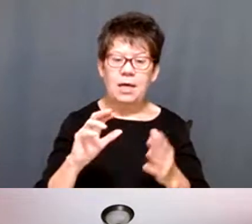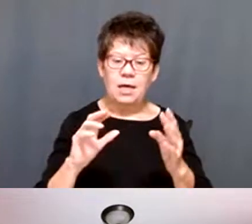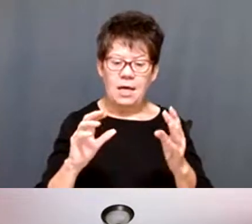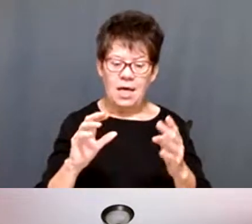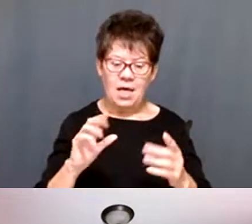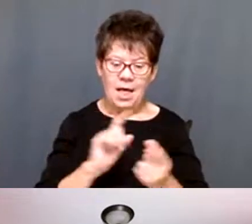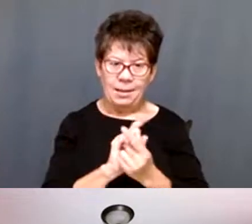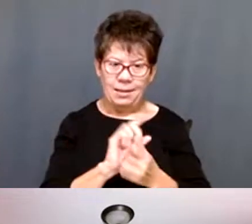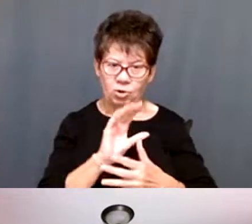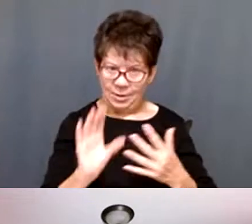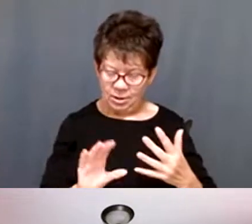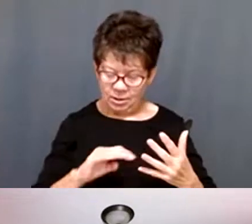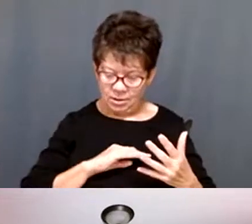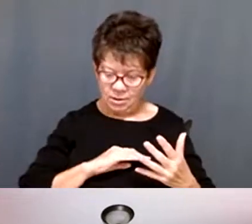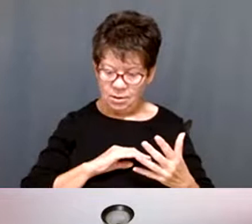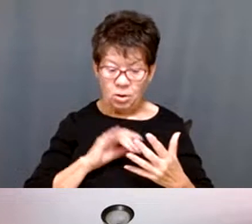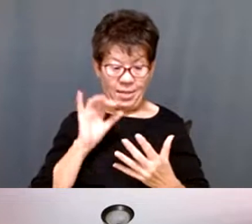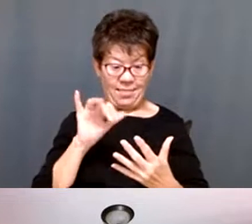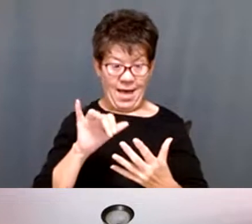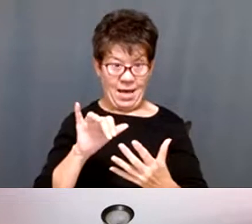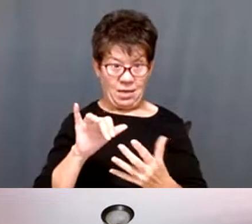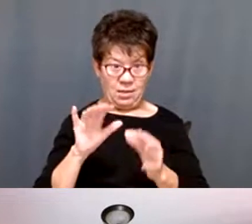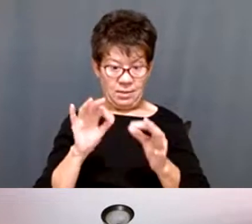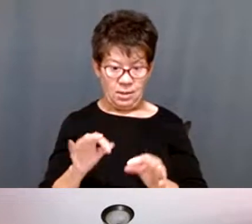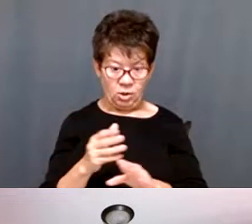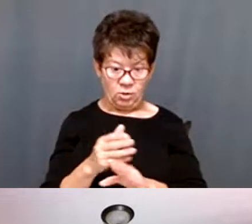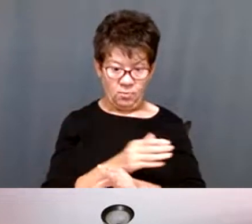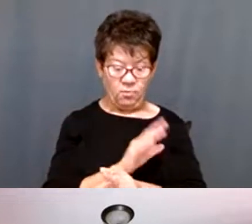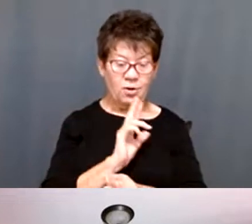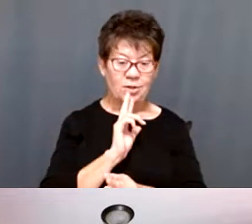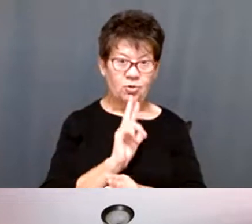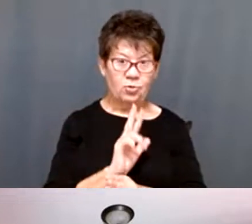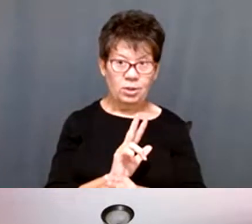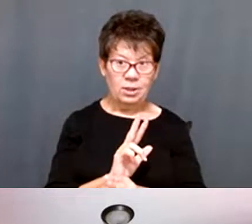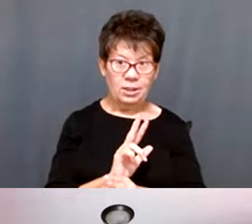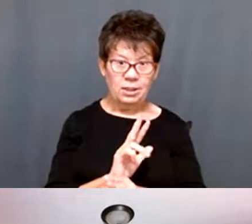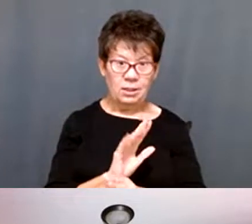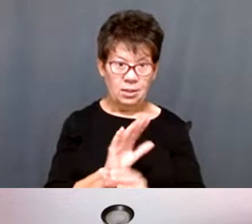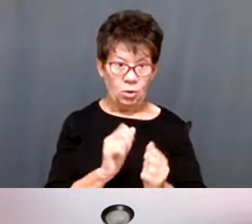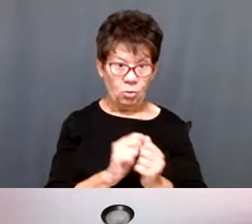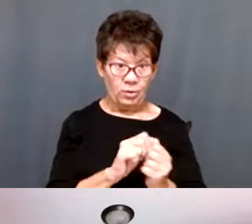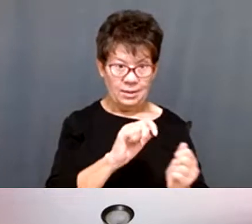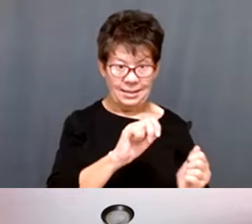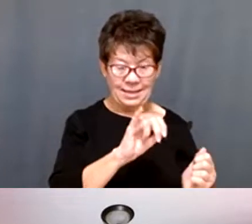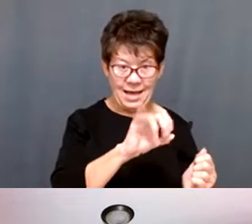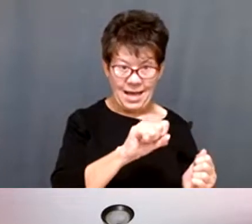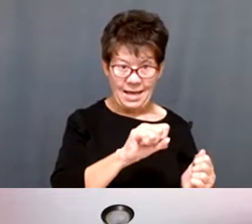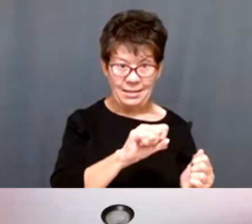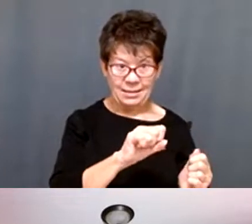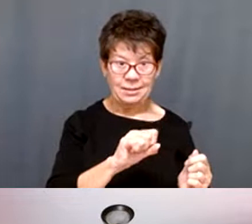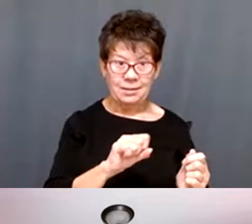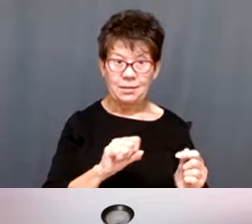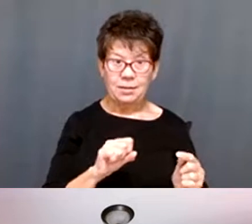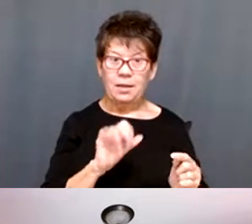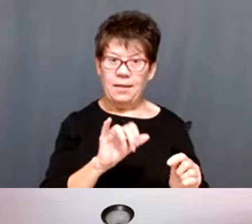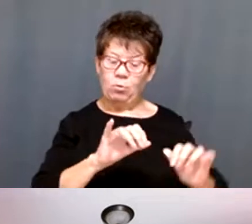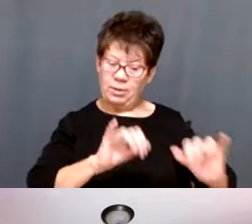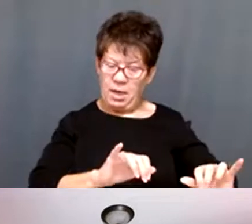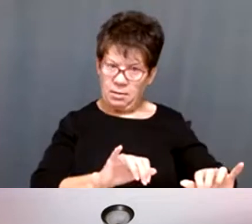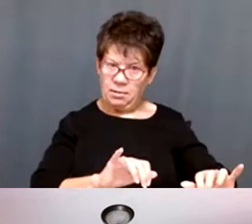eligibility determination that is made before age 3 when you are with TEIS and before you've made your decision will stand,